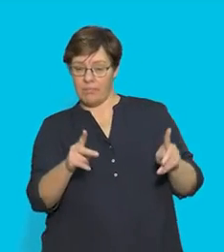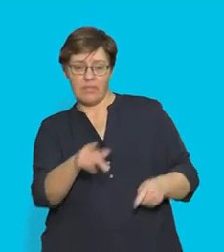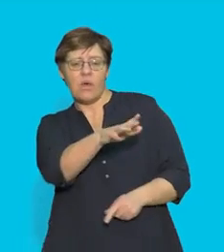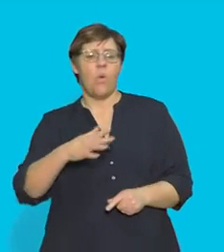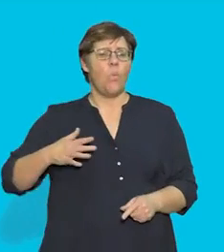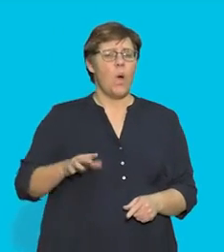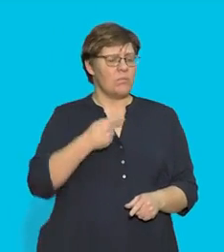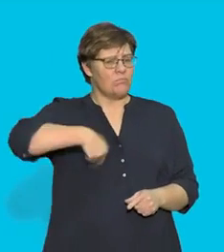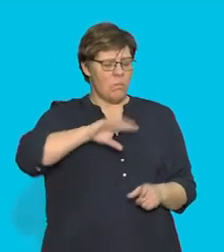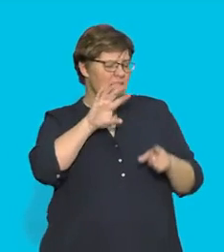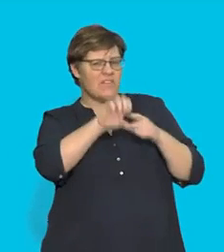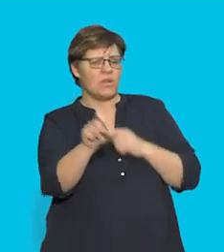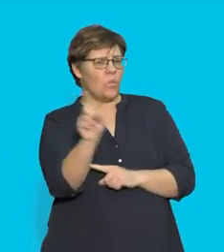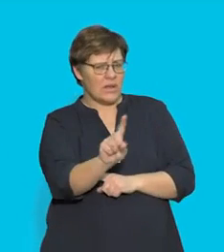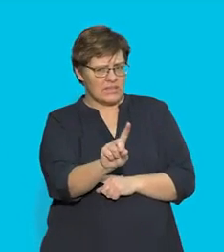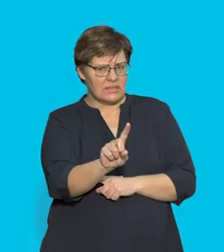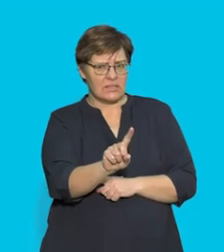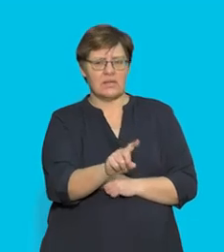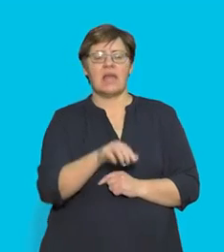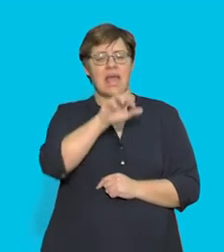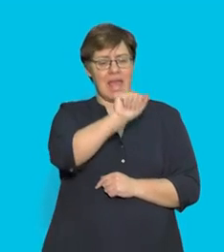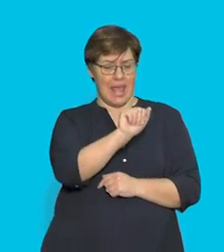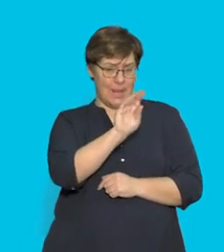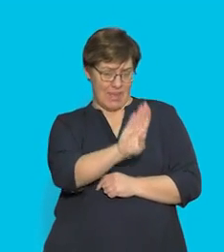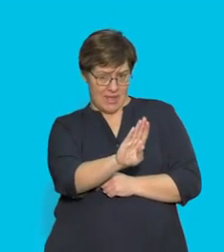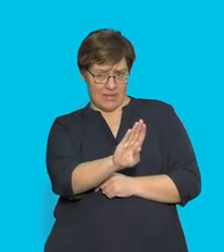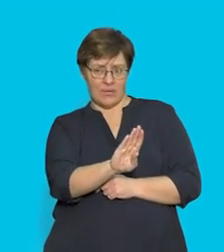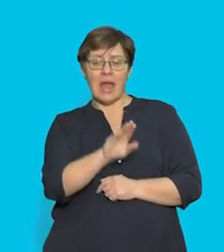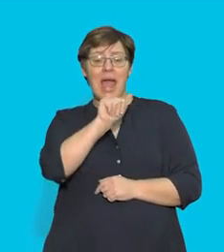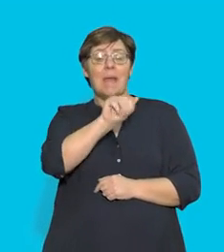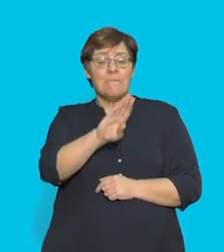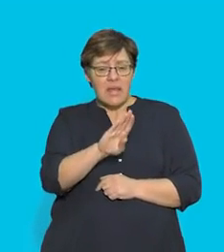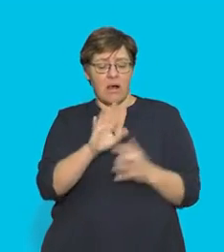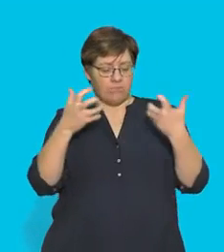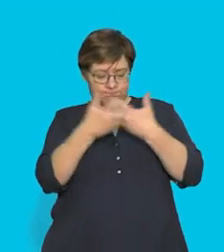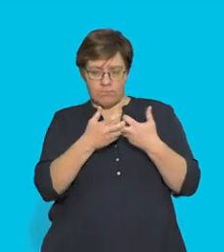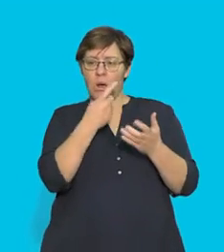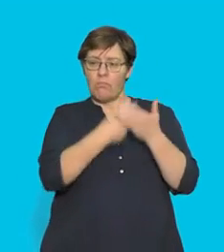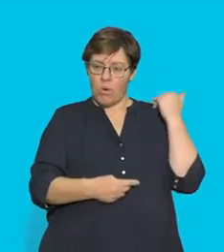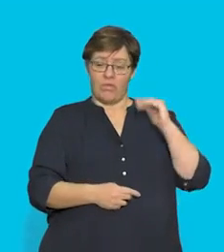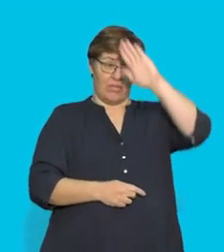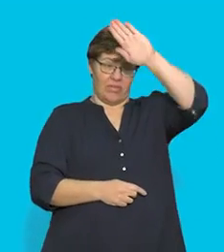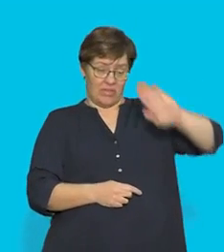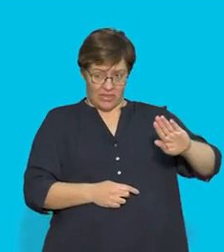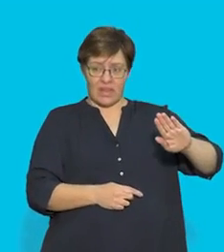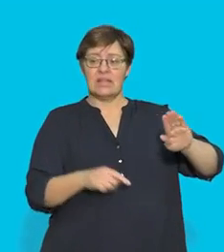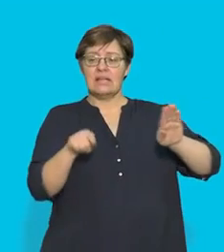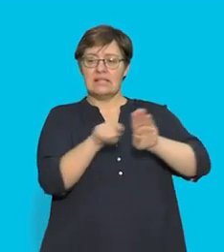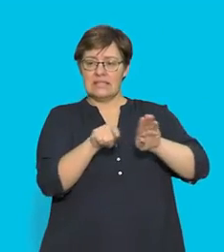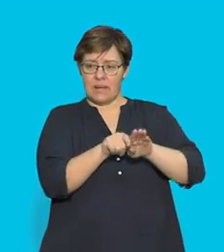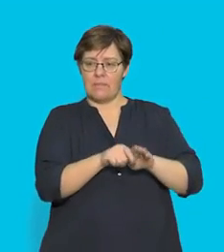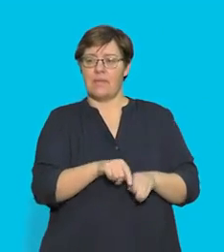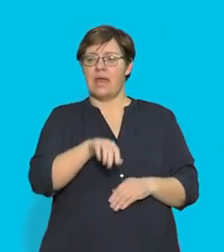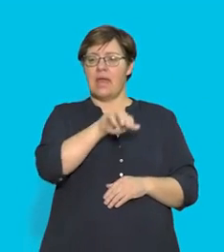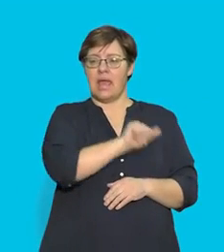Okay, so they want us to find something about AB. Now, AB belongs to both triangles, this right angle triangle and this